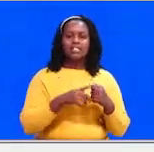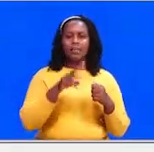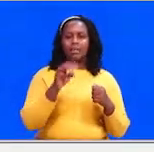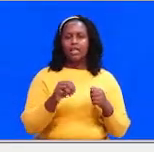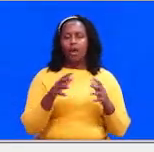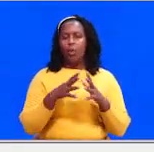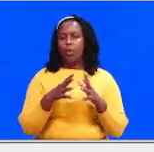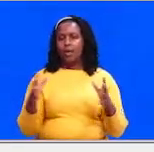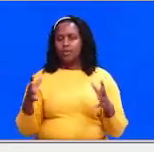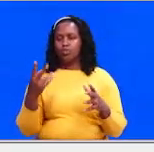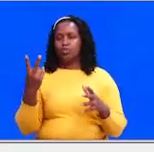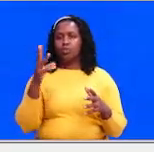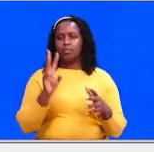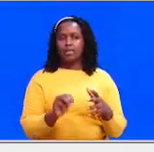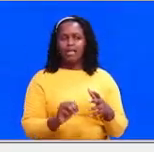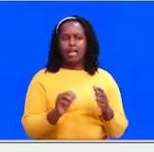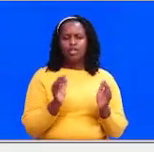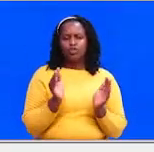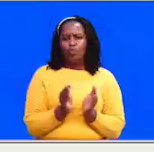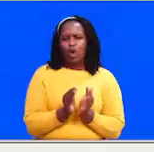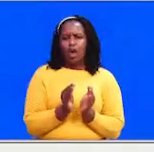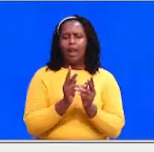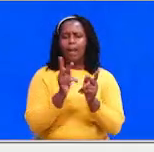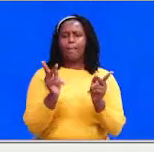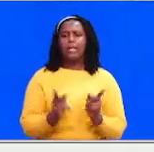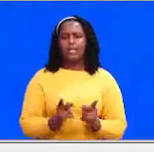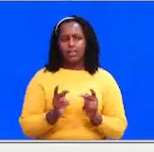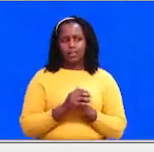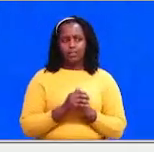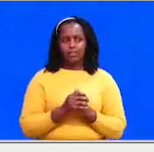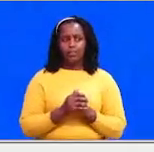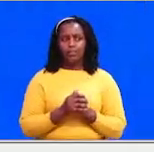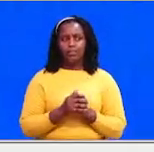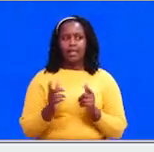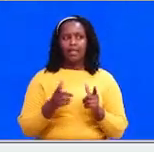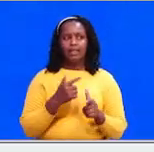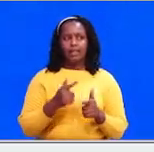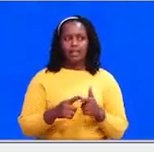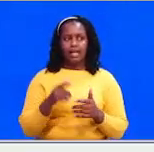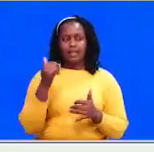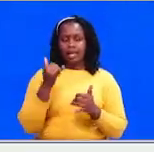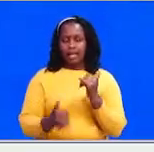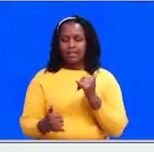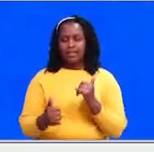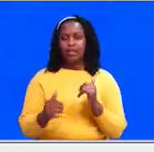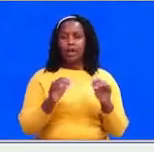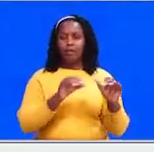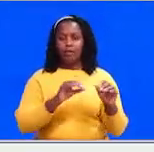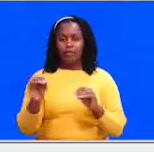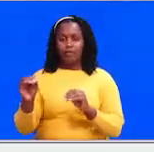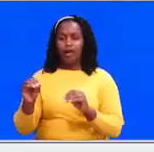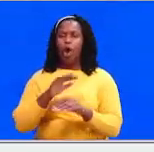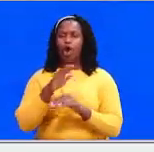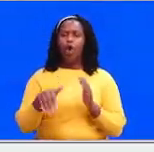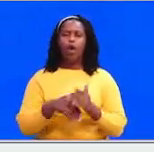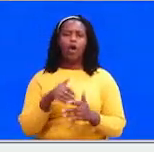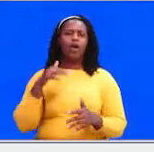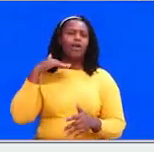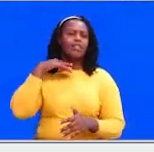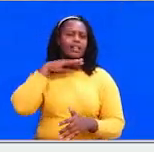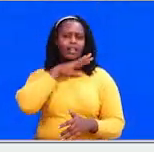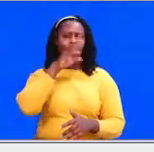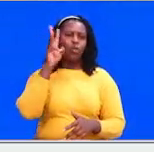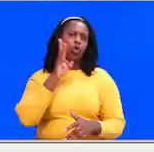very little space in your home. Okay. So the last manhole comes there, like all the sewage from the house, from